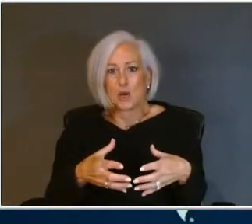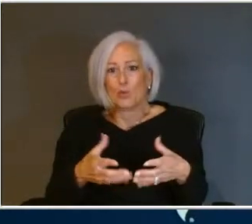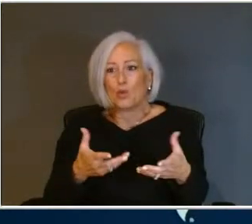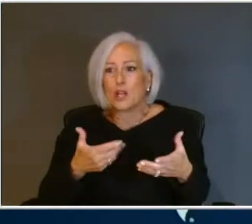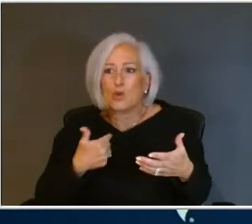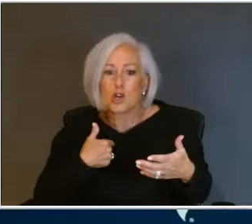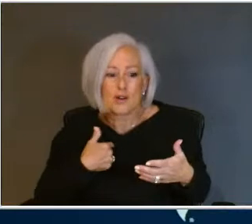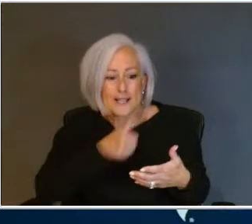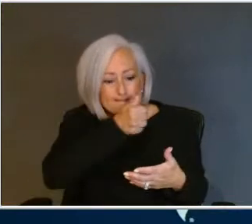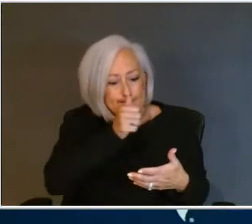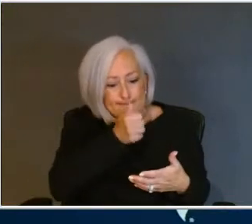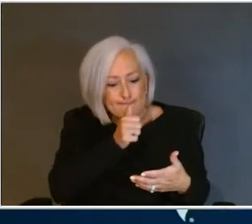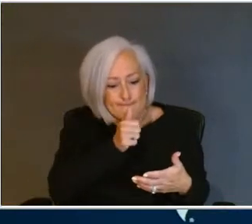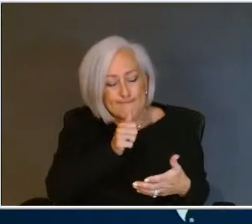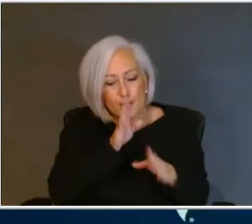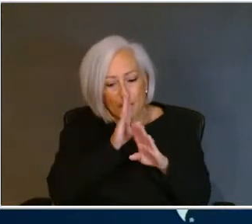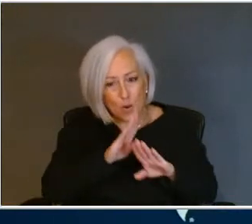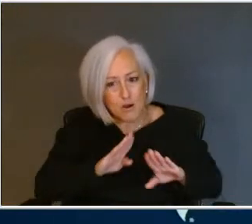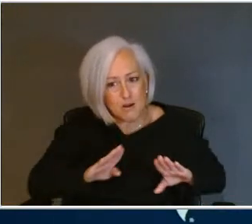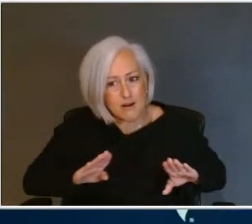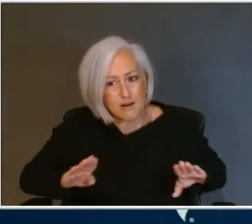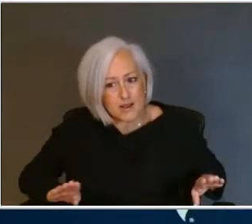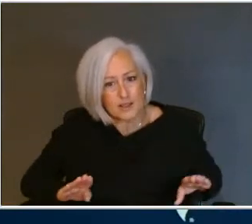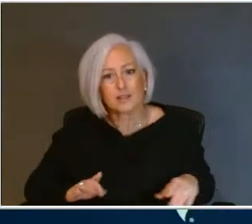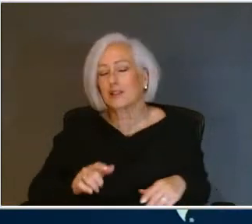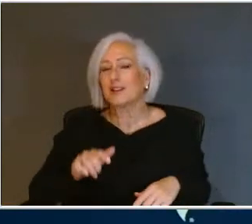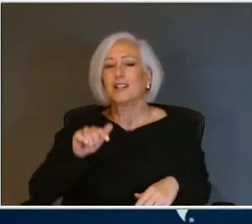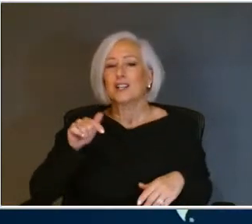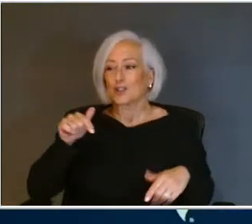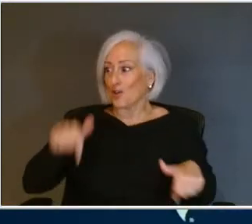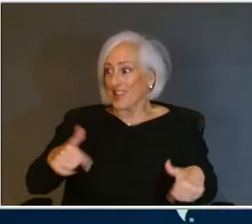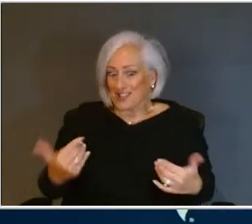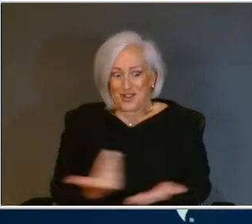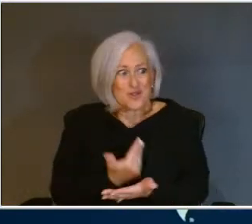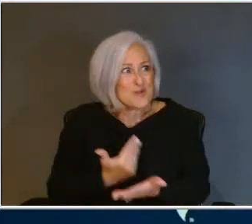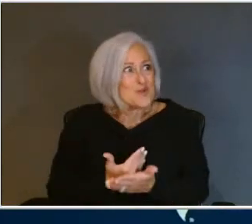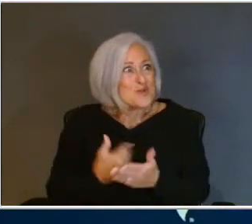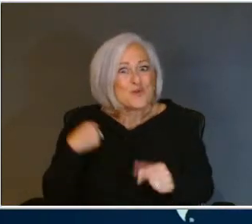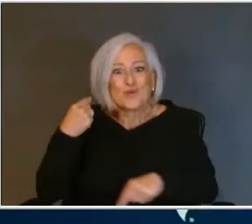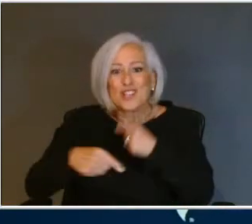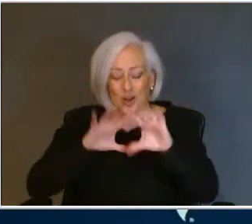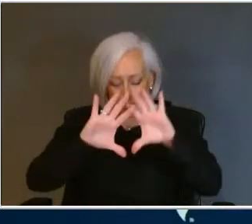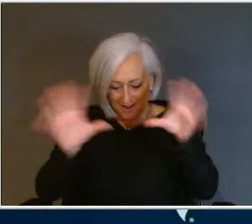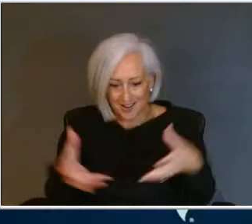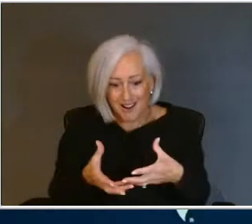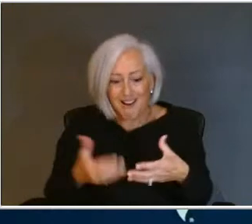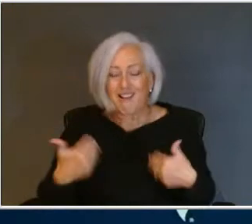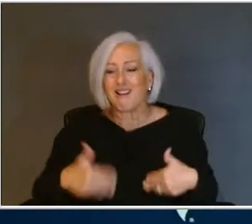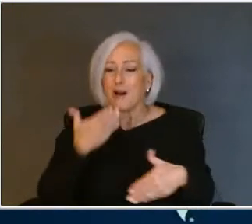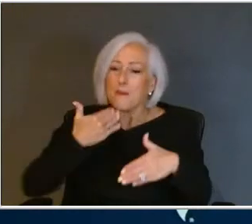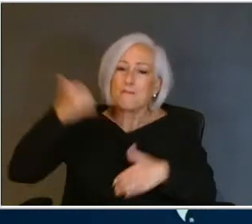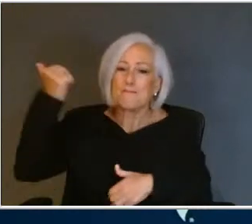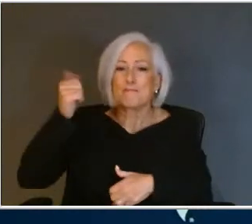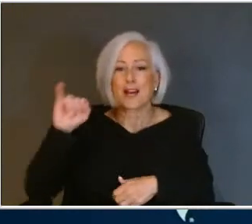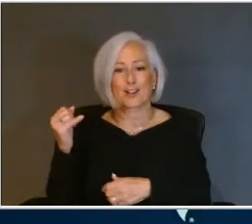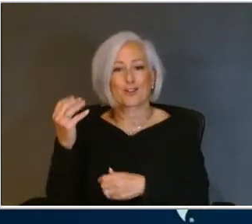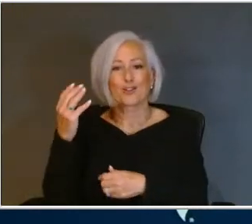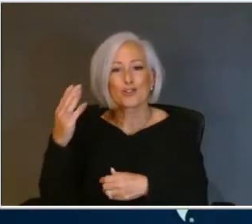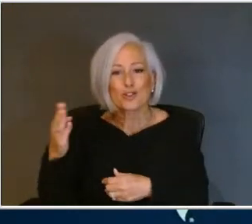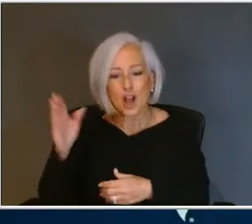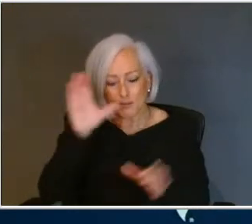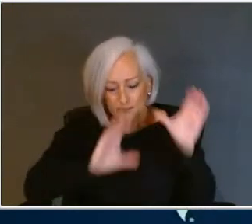in silence. So I think this current generation, your generation, has done a lot better job of seeking out